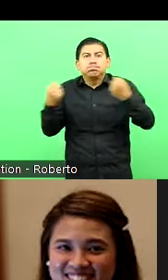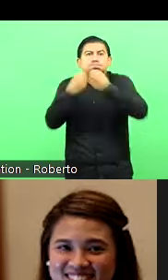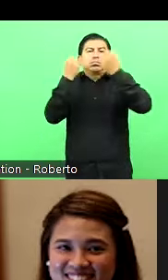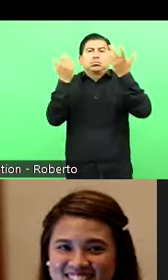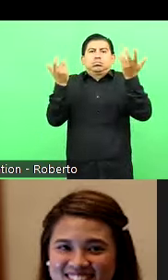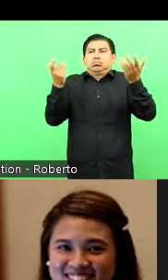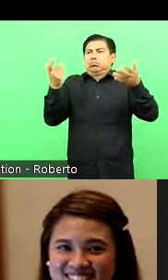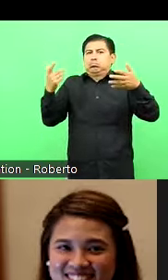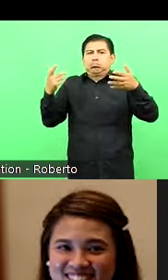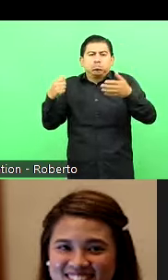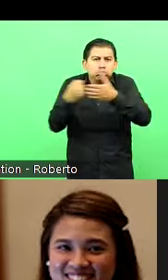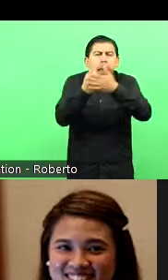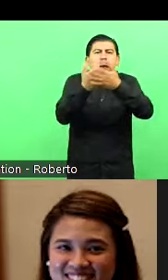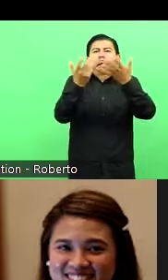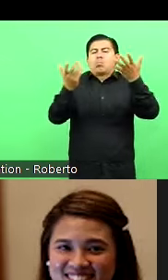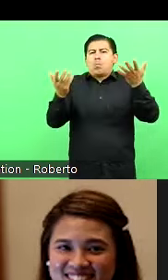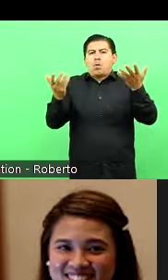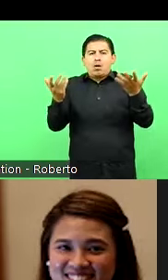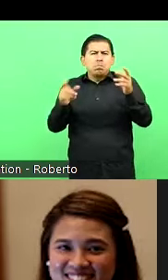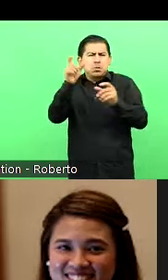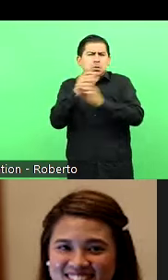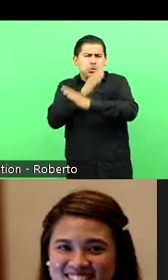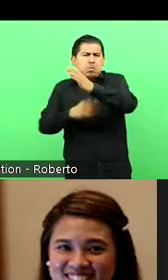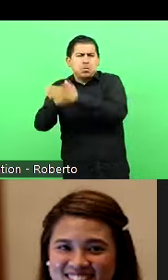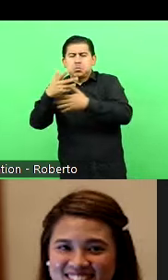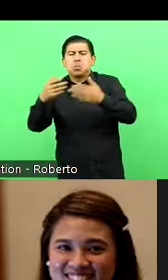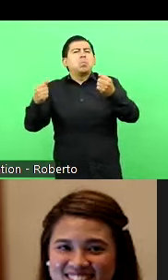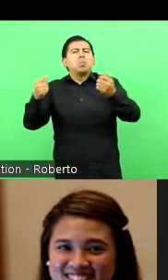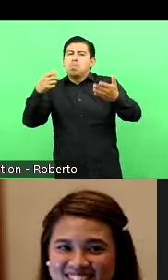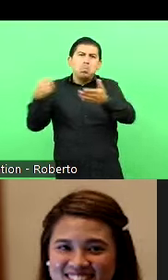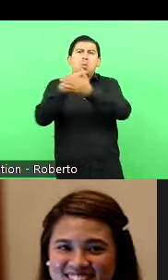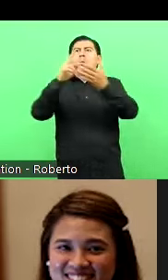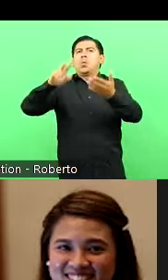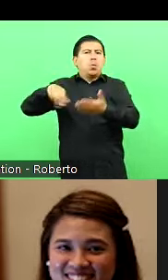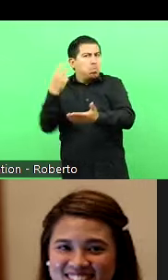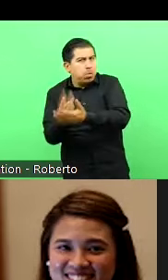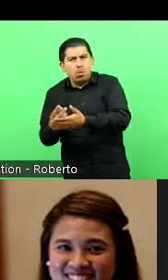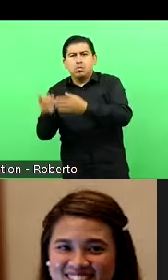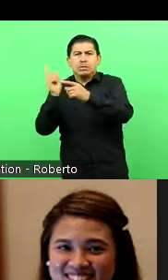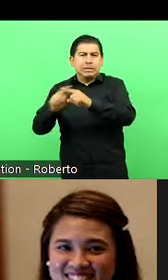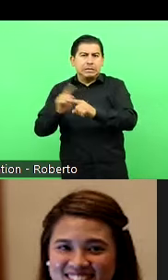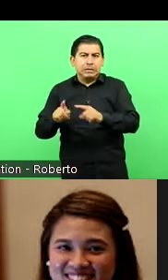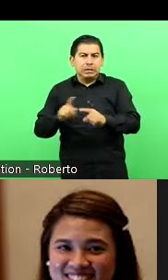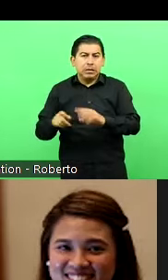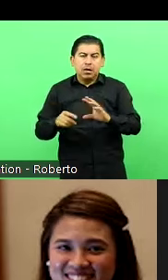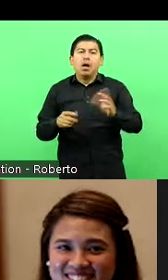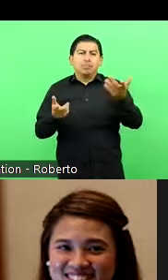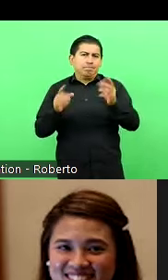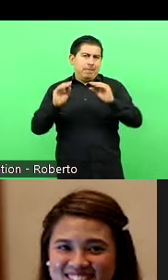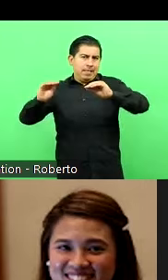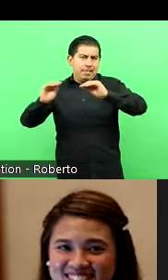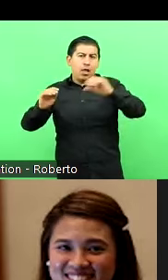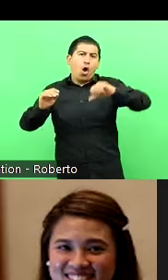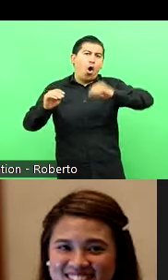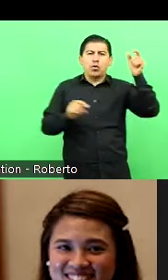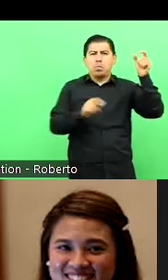who would be rescuing persons with disabilities or helping to rescue um, children with disabilities during